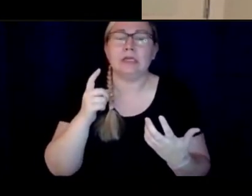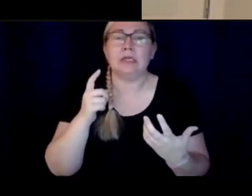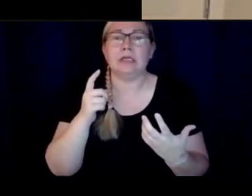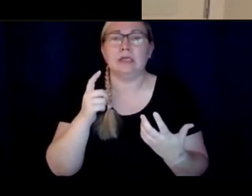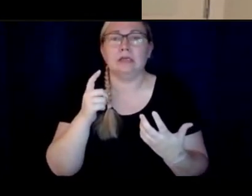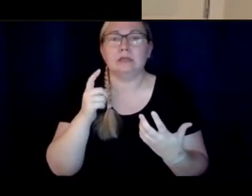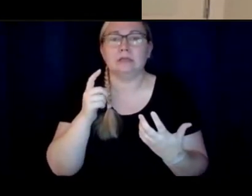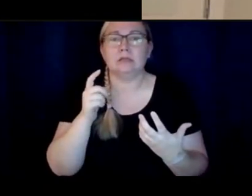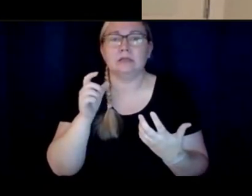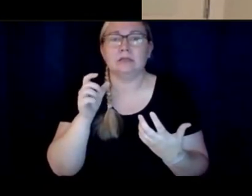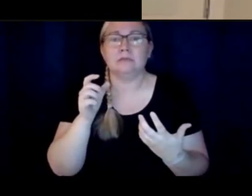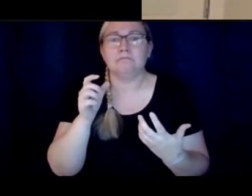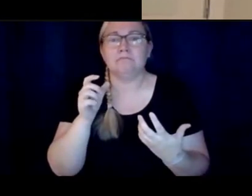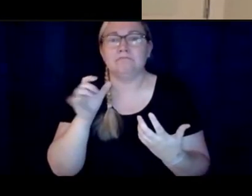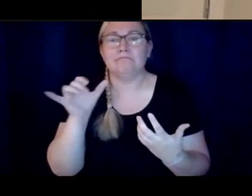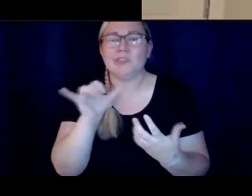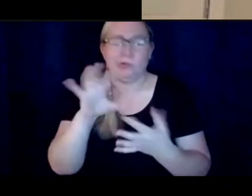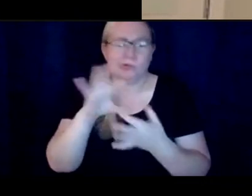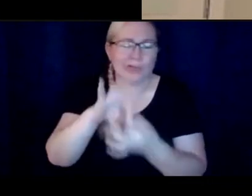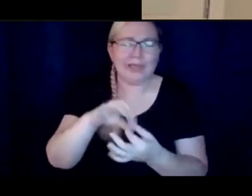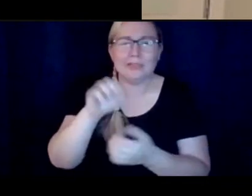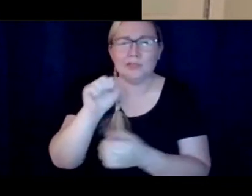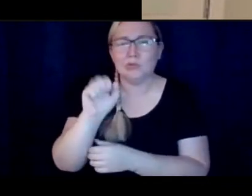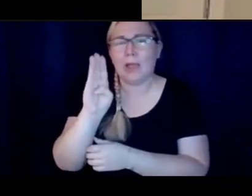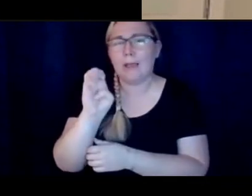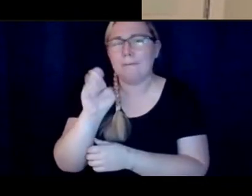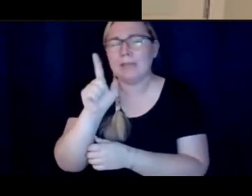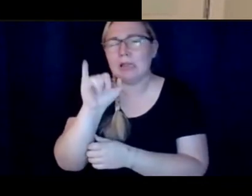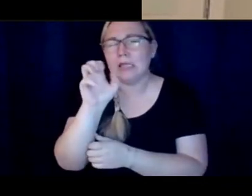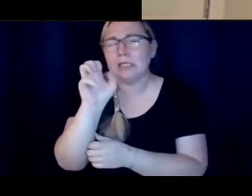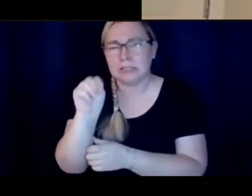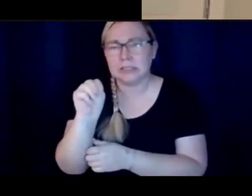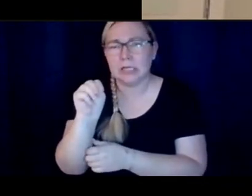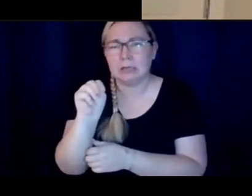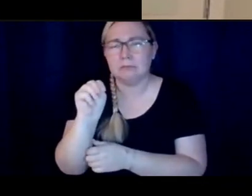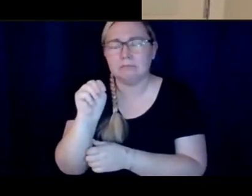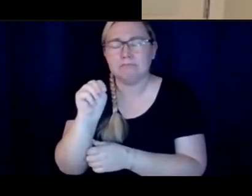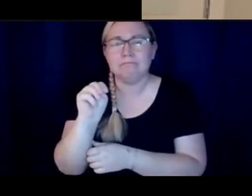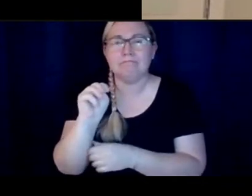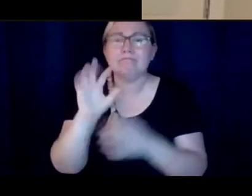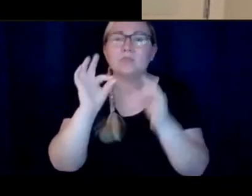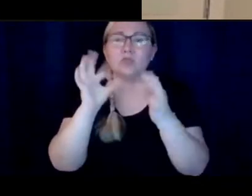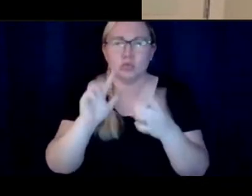it is also related to ableism, right? It's for so long,